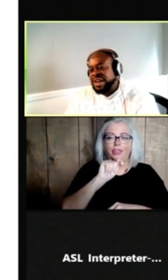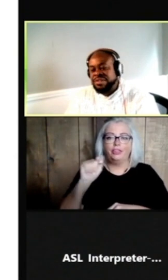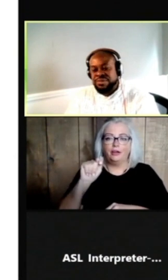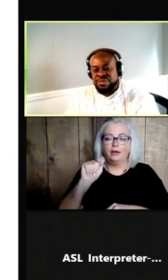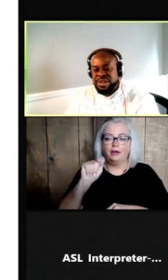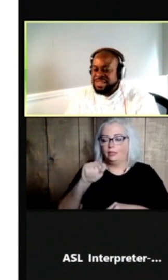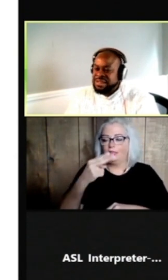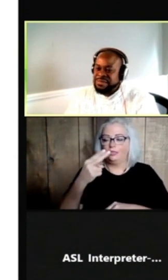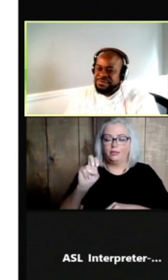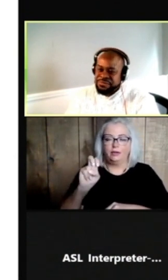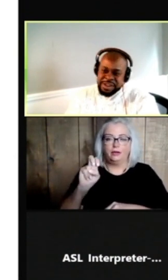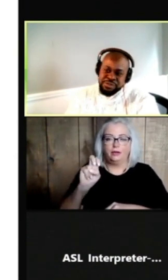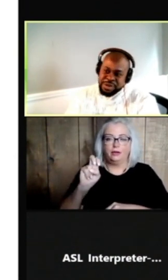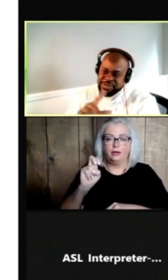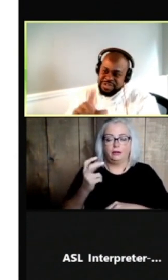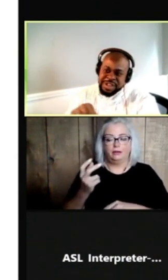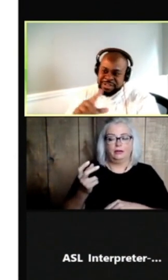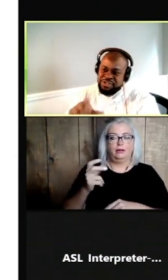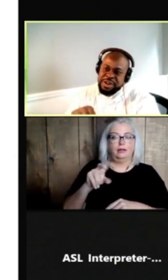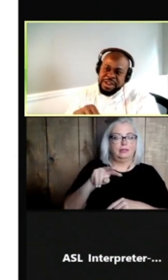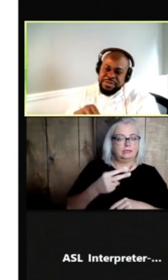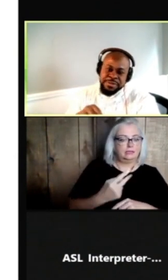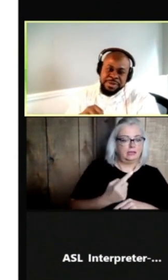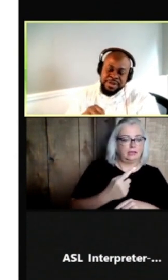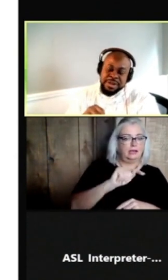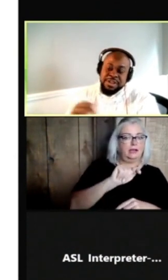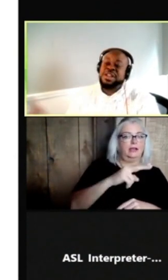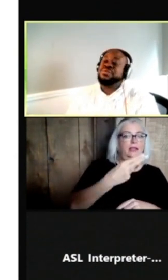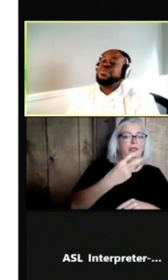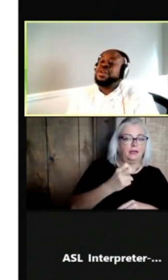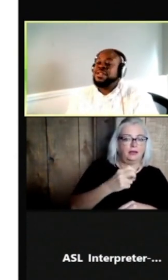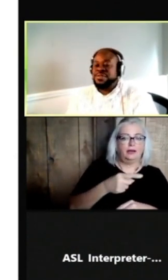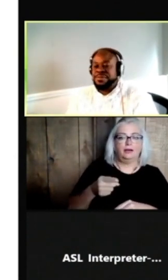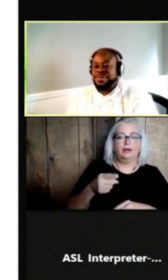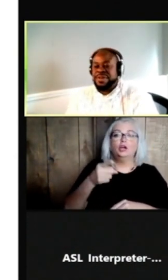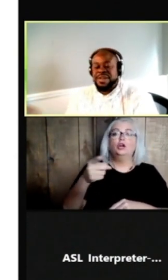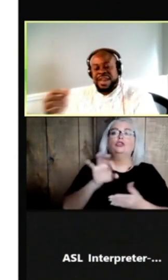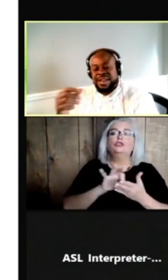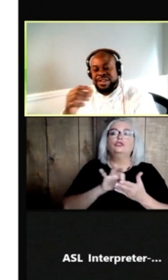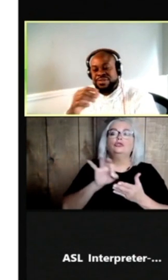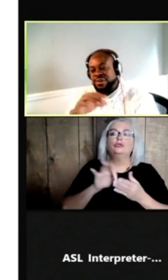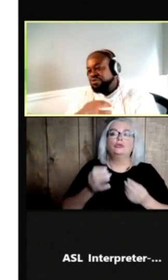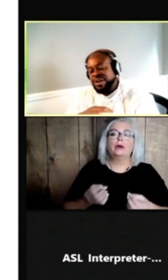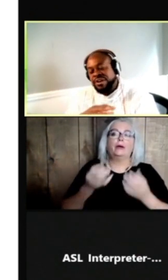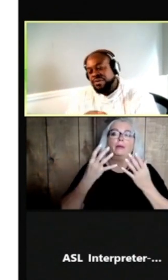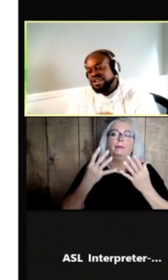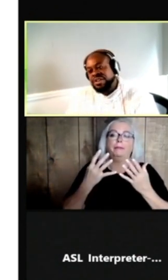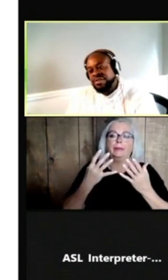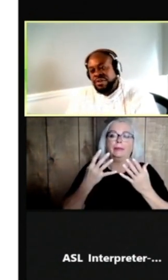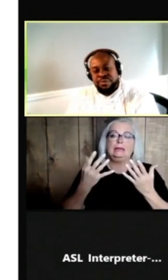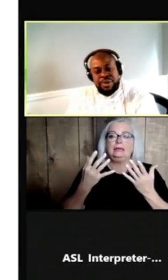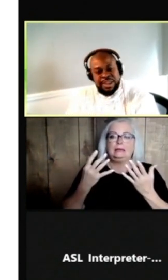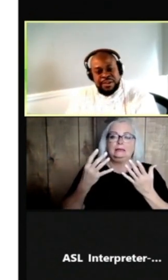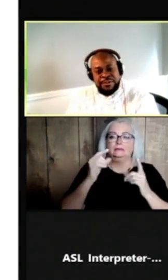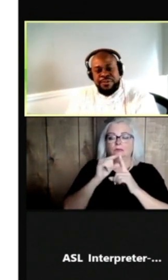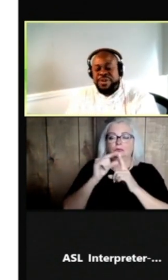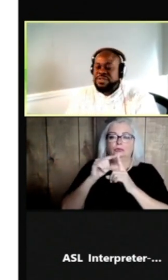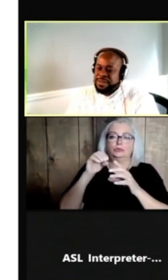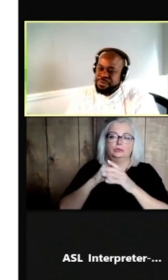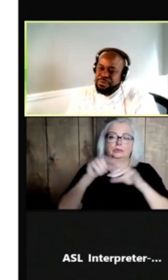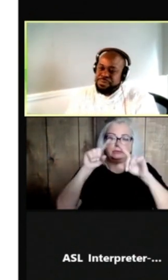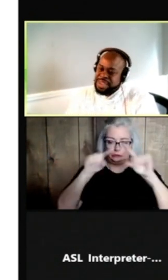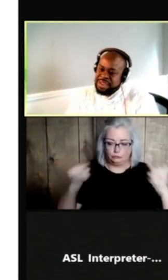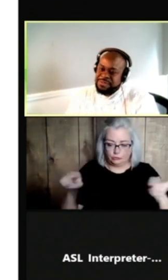when you recounted what the phrase was inside of the triangle, you get a wrong answer. And these sort of trick questions are a way of,